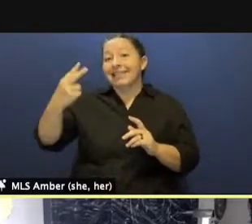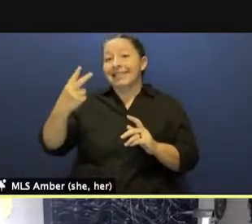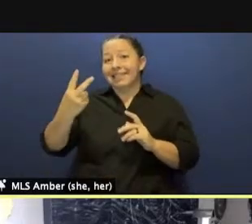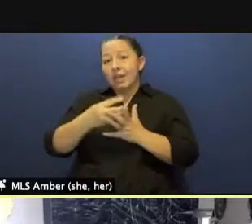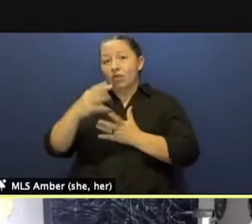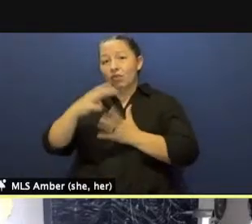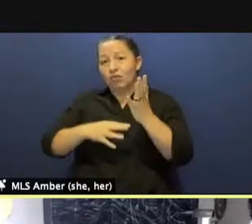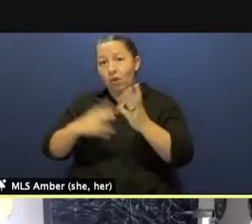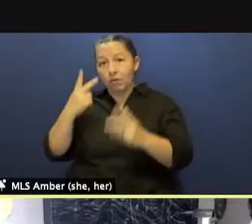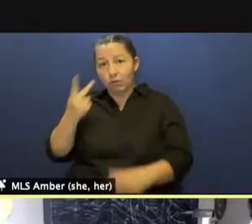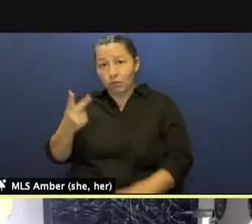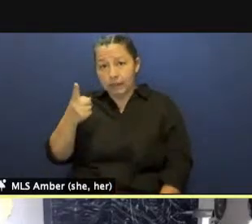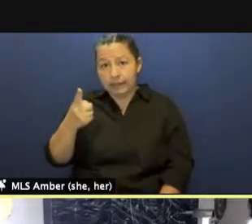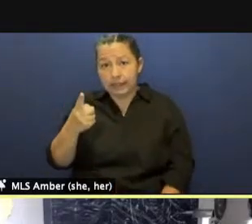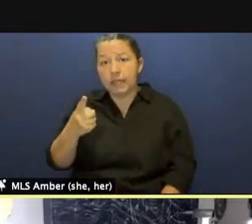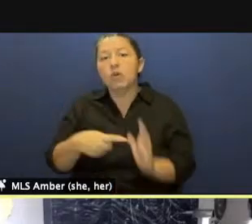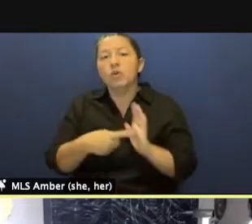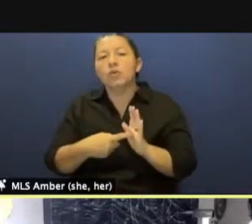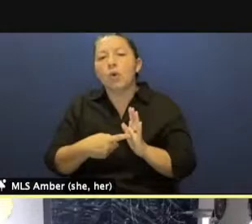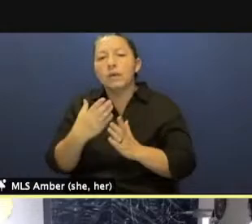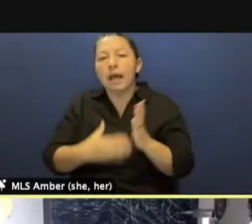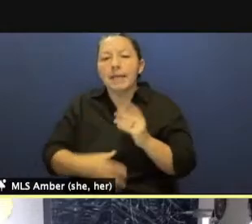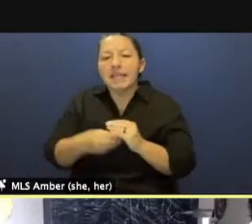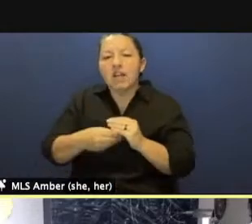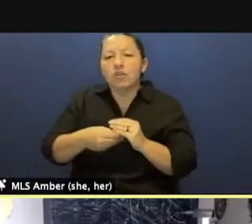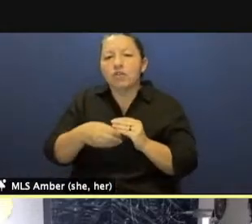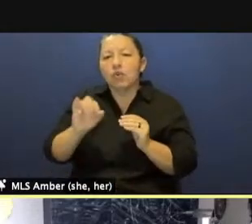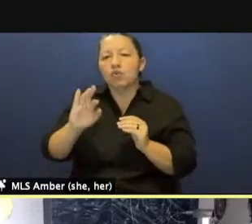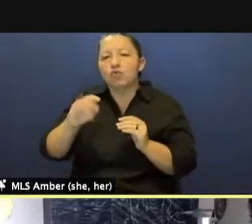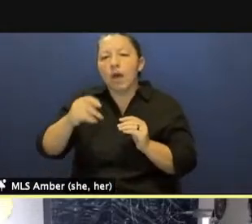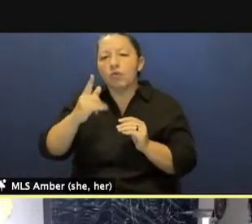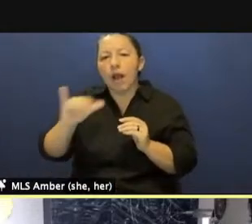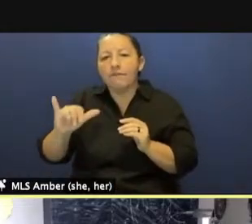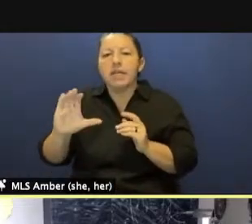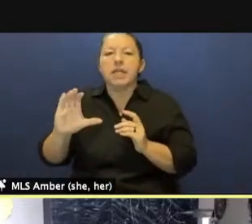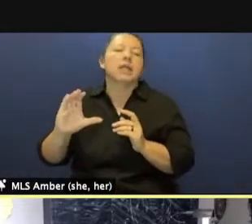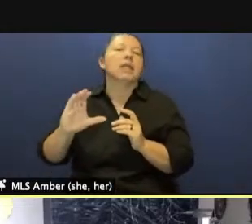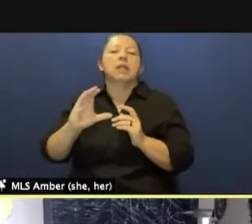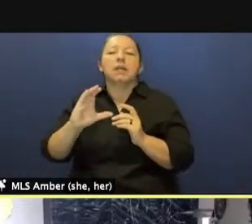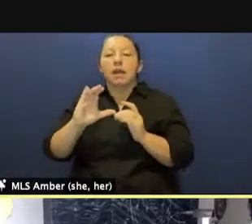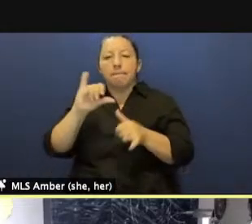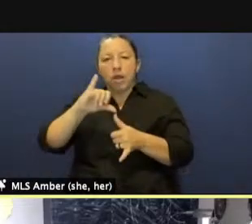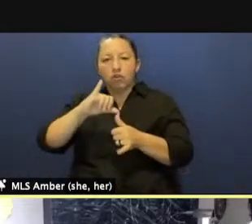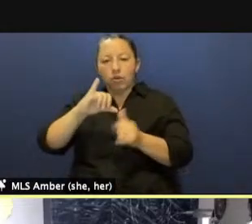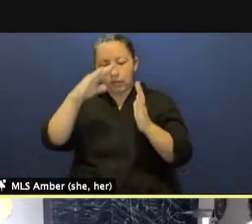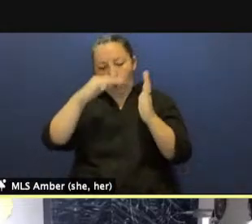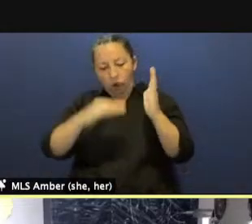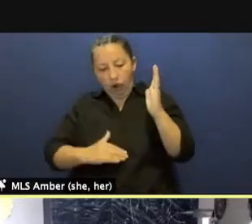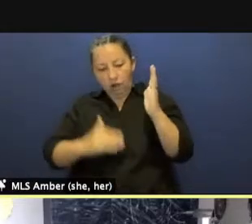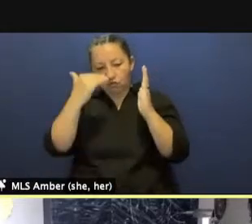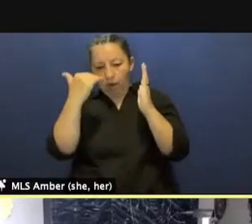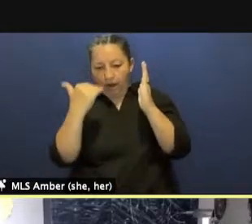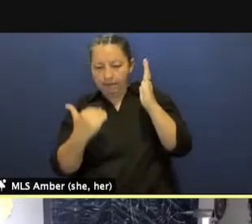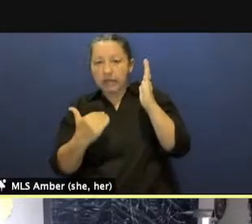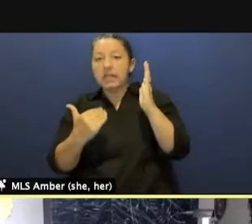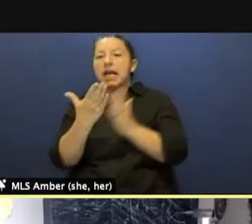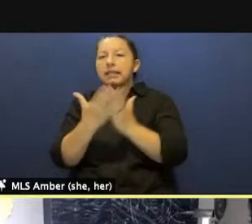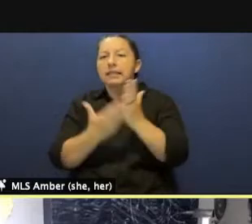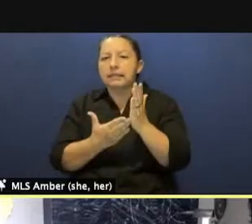additional stratigraphic measurements within this core. Again, Sun and Lucy, using